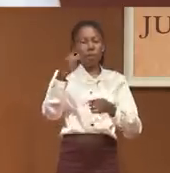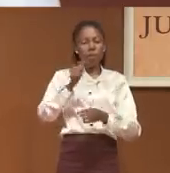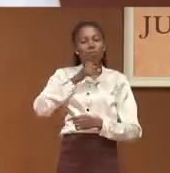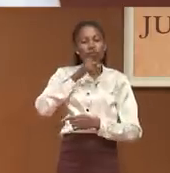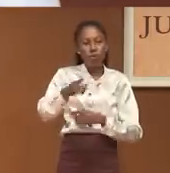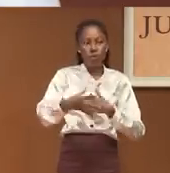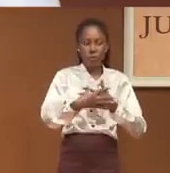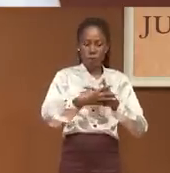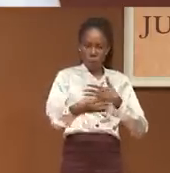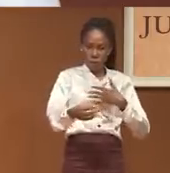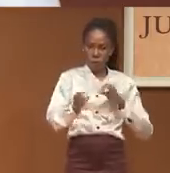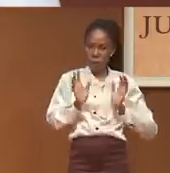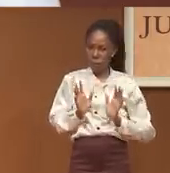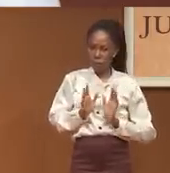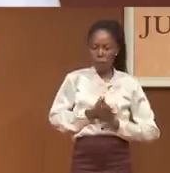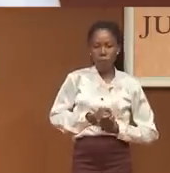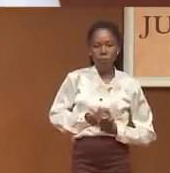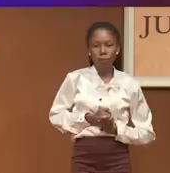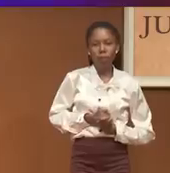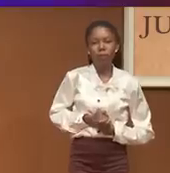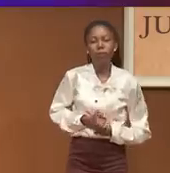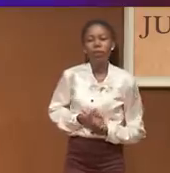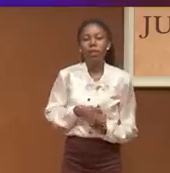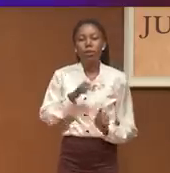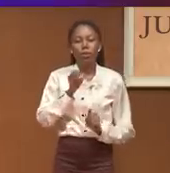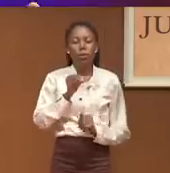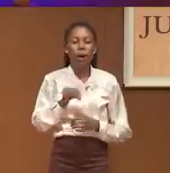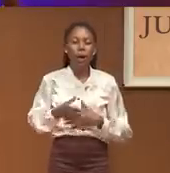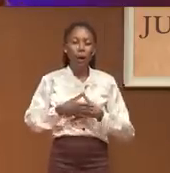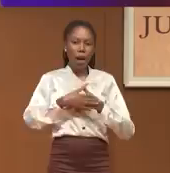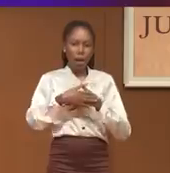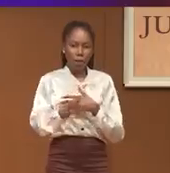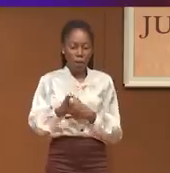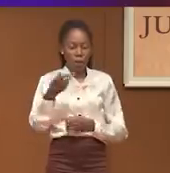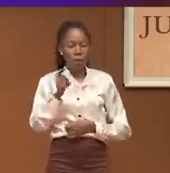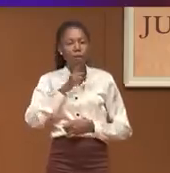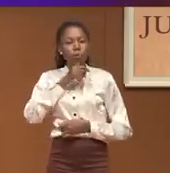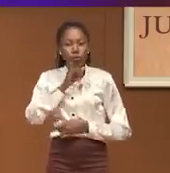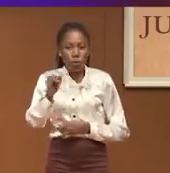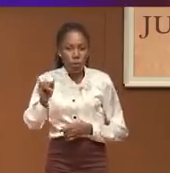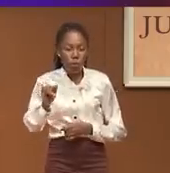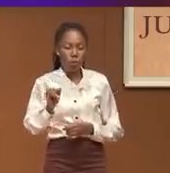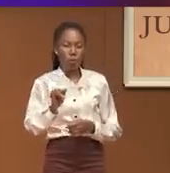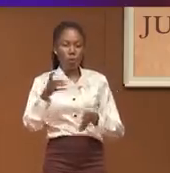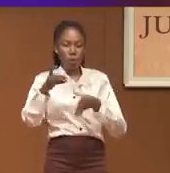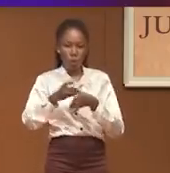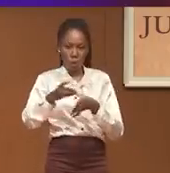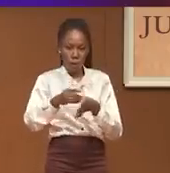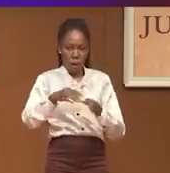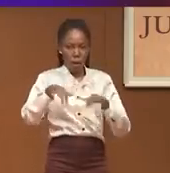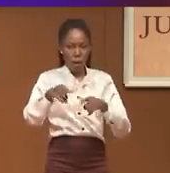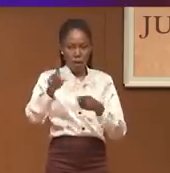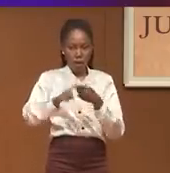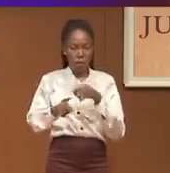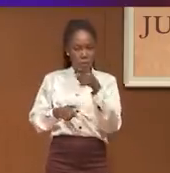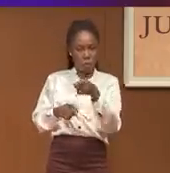I'm just correcting the two of yes, them. That. So go ahead. Yes, Your Honor, so after the original documents was released, actually I released